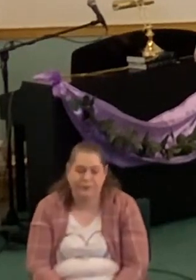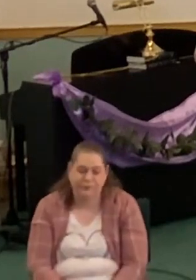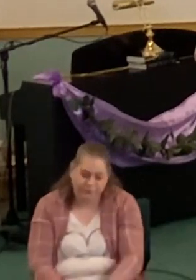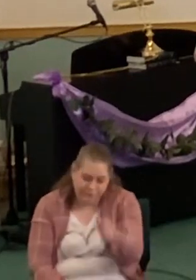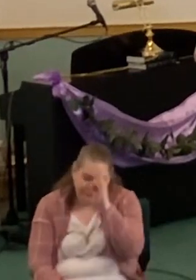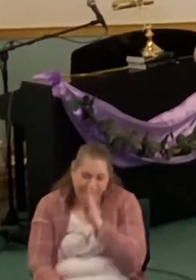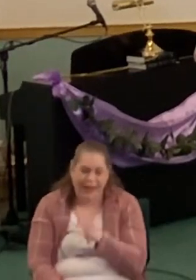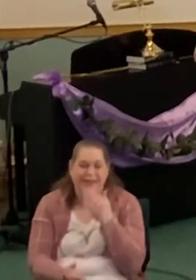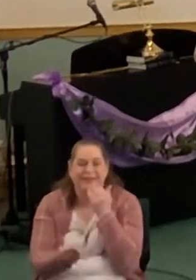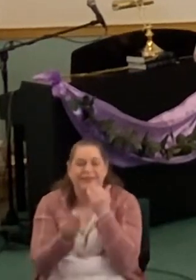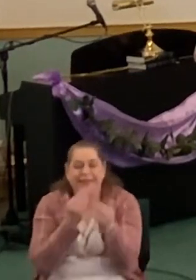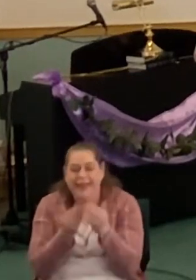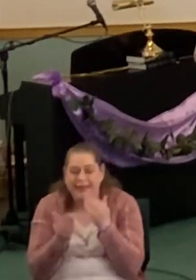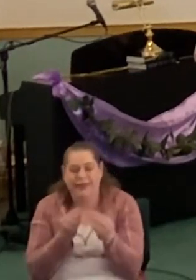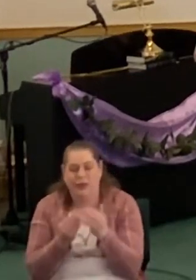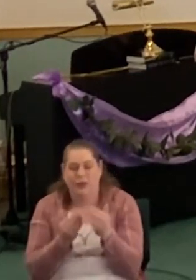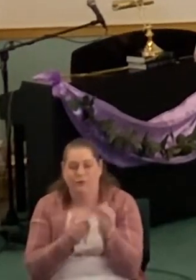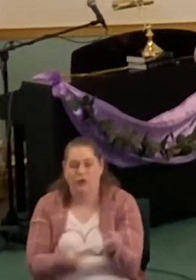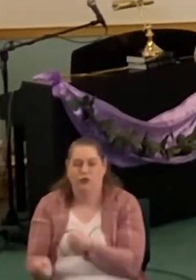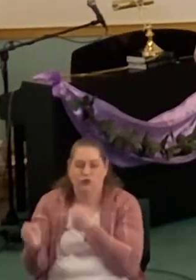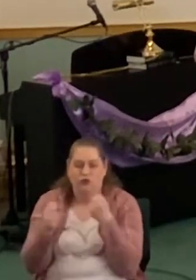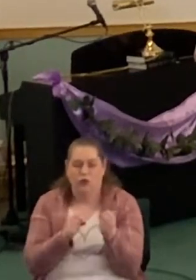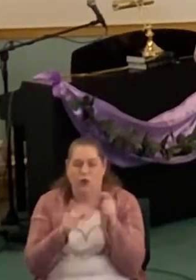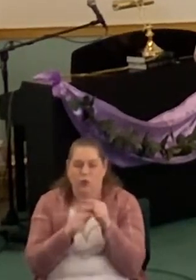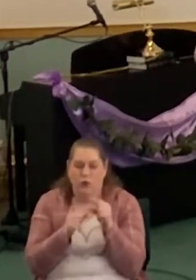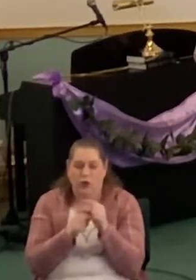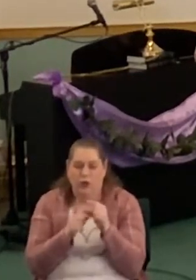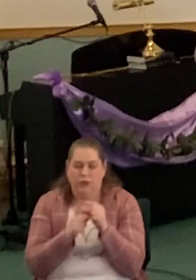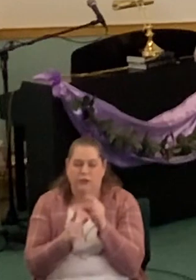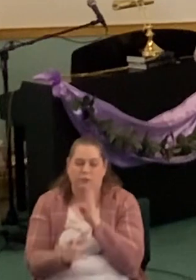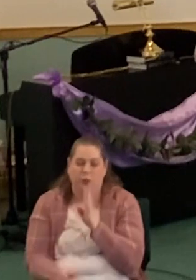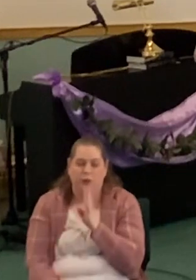God, thank you for these strong words spoken to